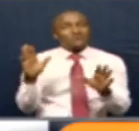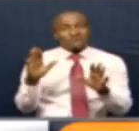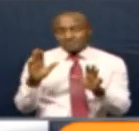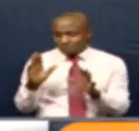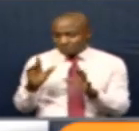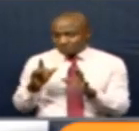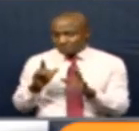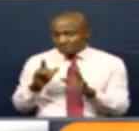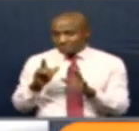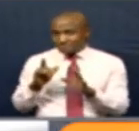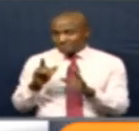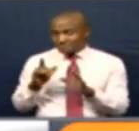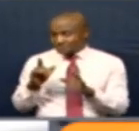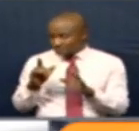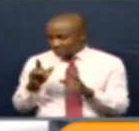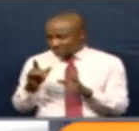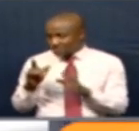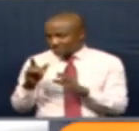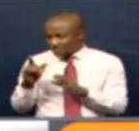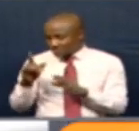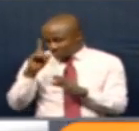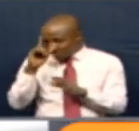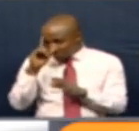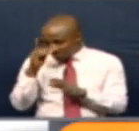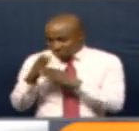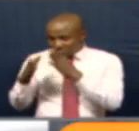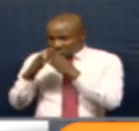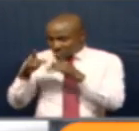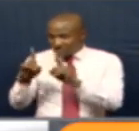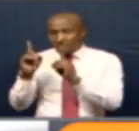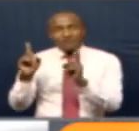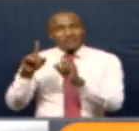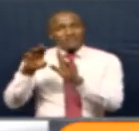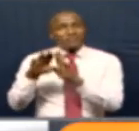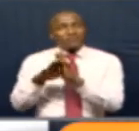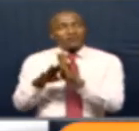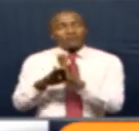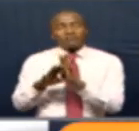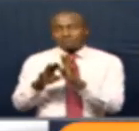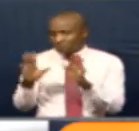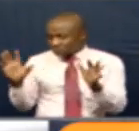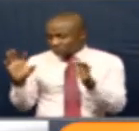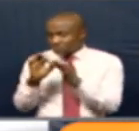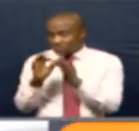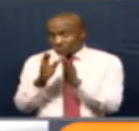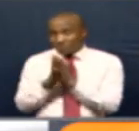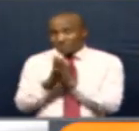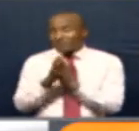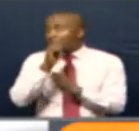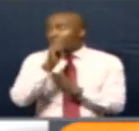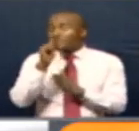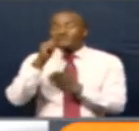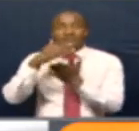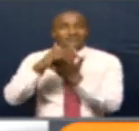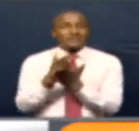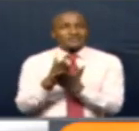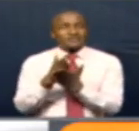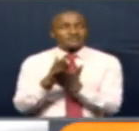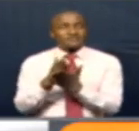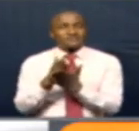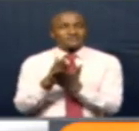its capex and building itself. This program is so tied with the private sector